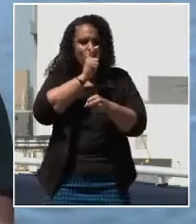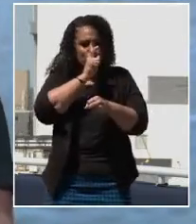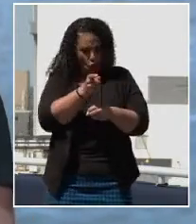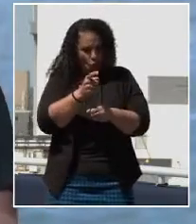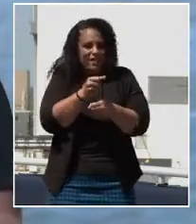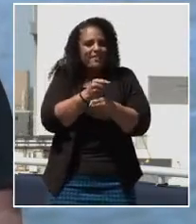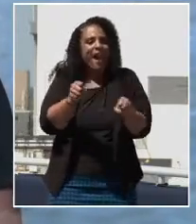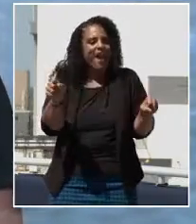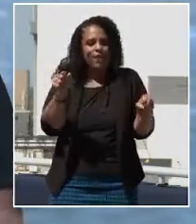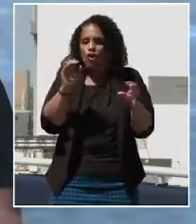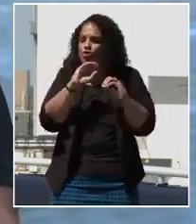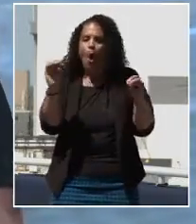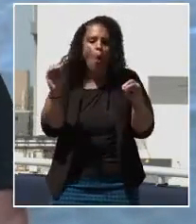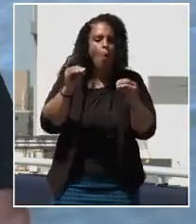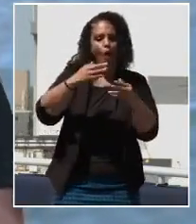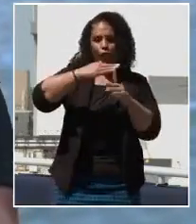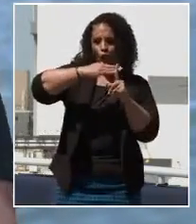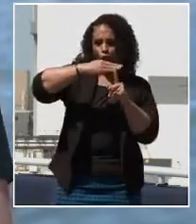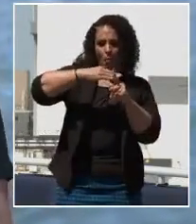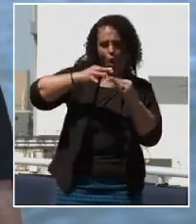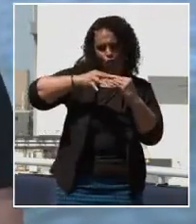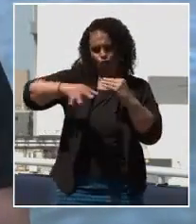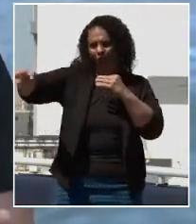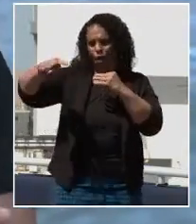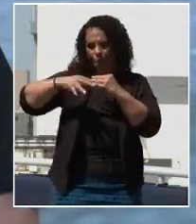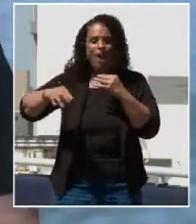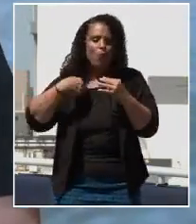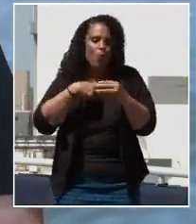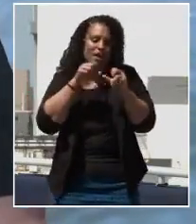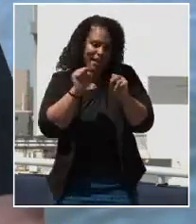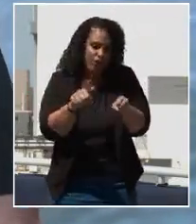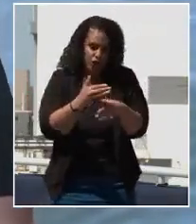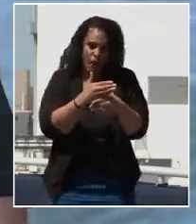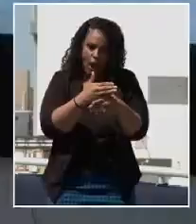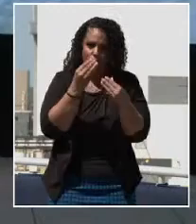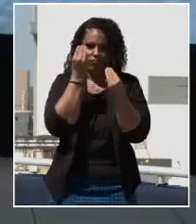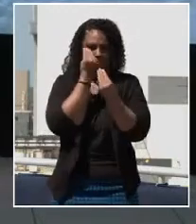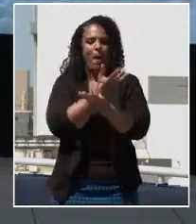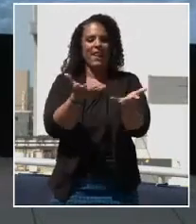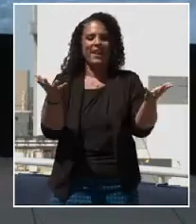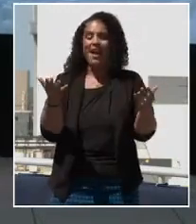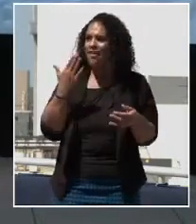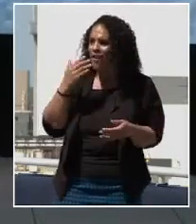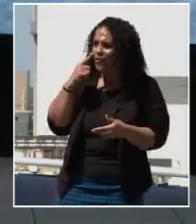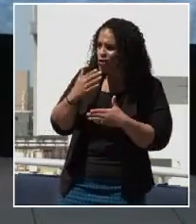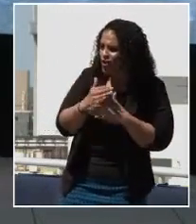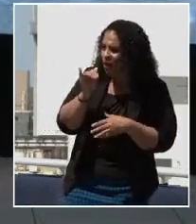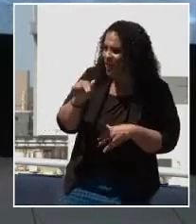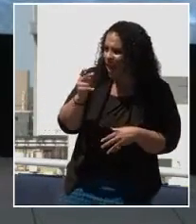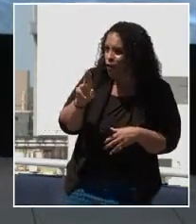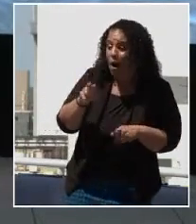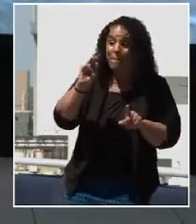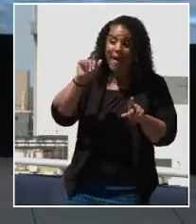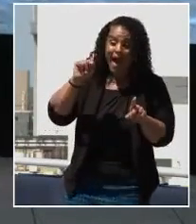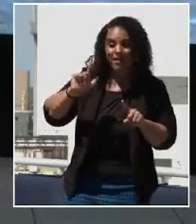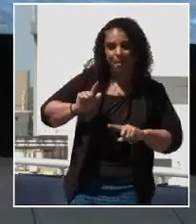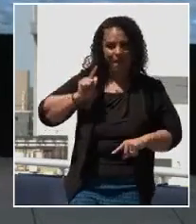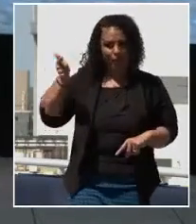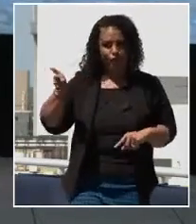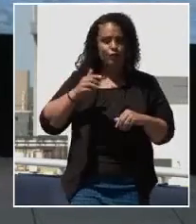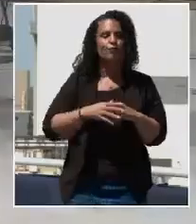that there was no thermal runaways and so we were able to share this publicly great thanks for sharing all this Heather Matt back